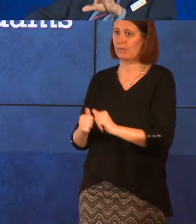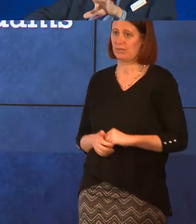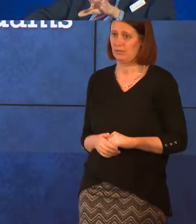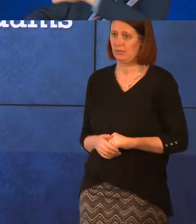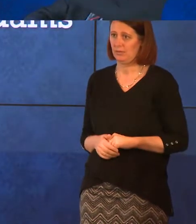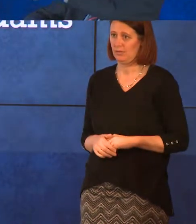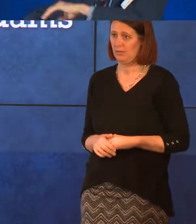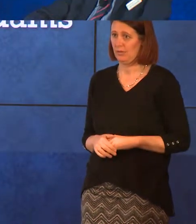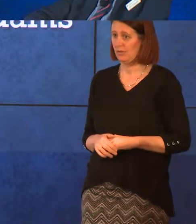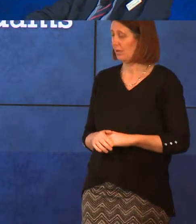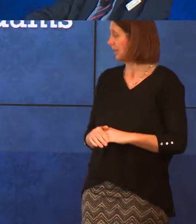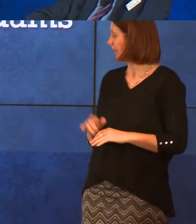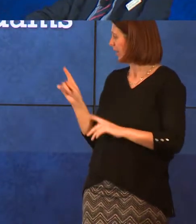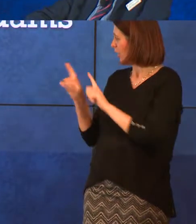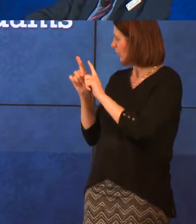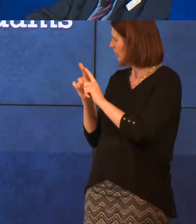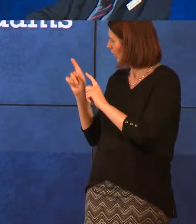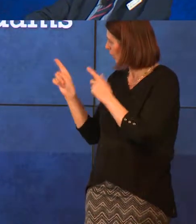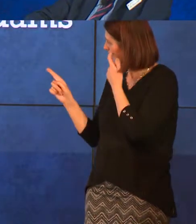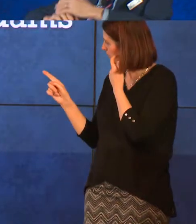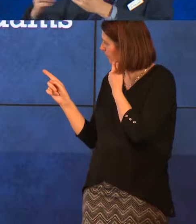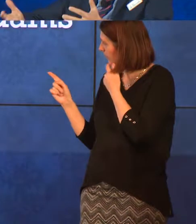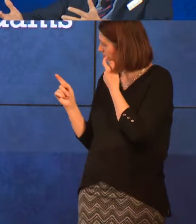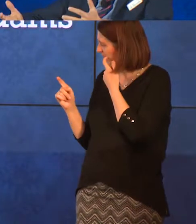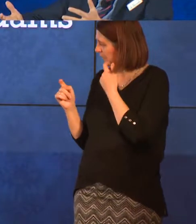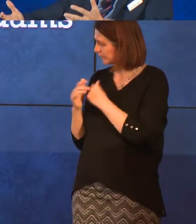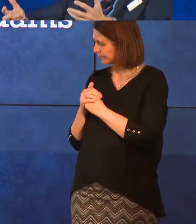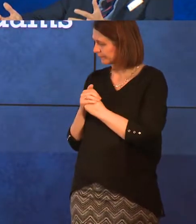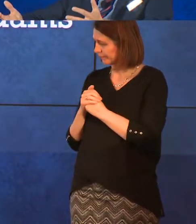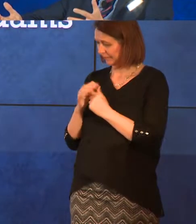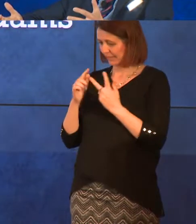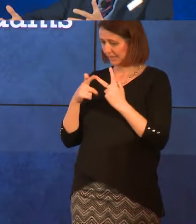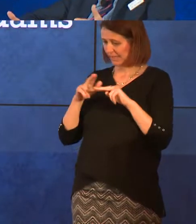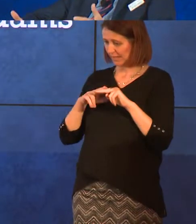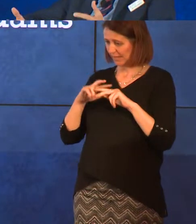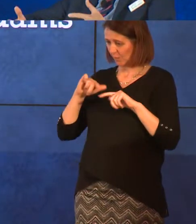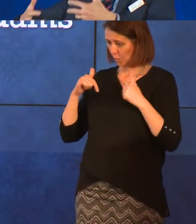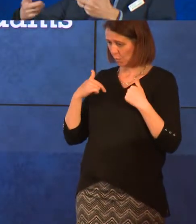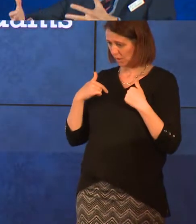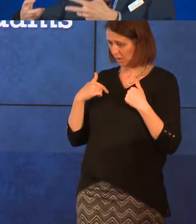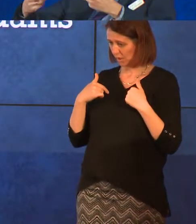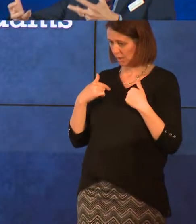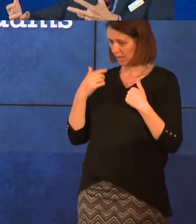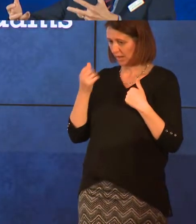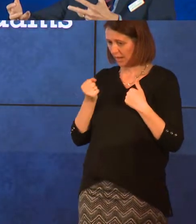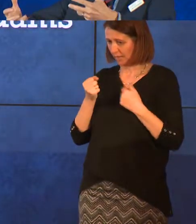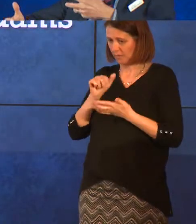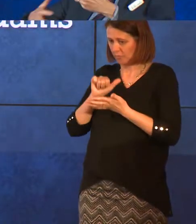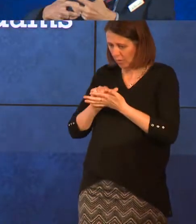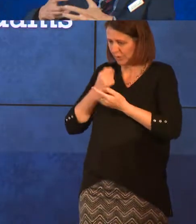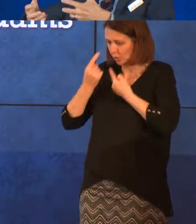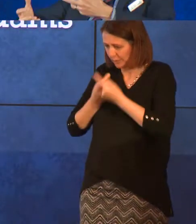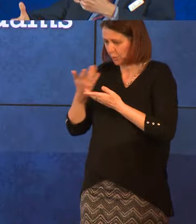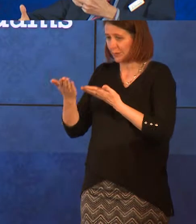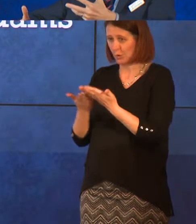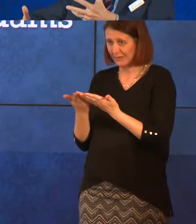make also, and is one which Eva's touched on, is, of course, in this area, if we're to have meaningful descriptions of services, and if we